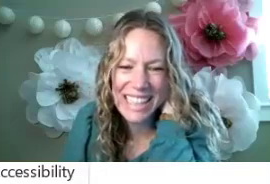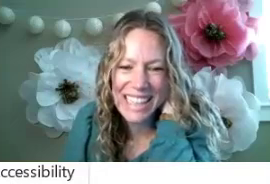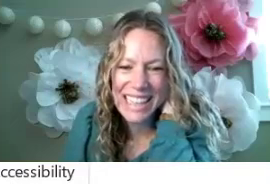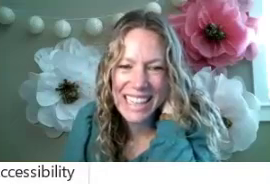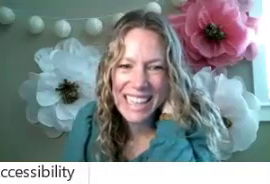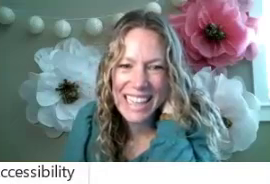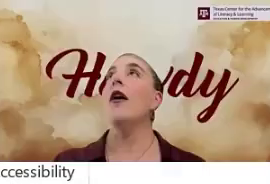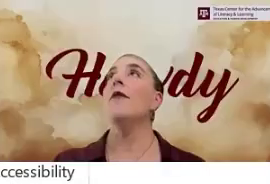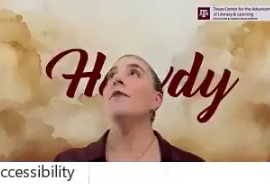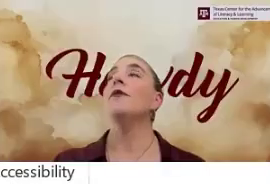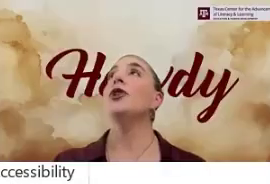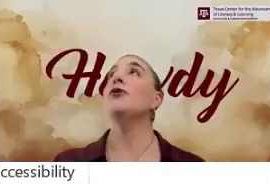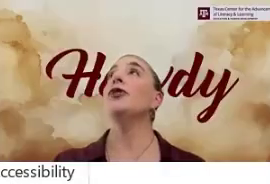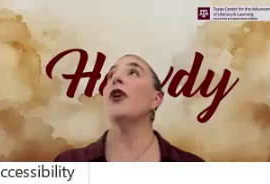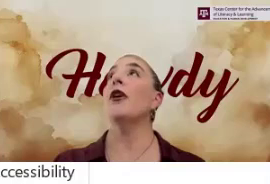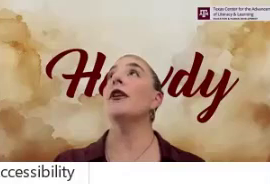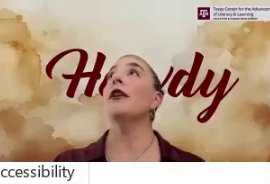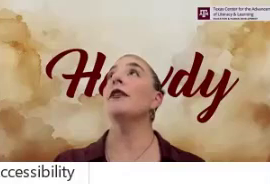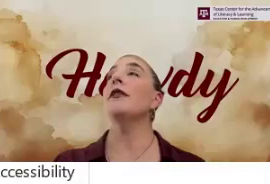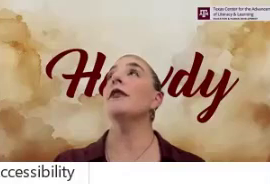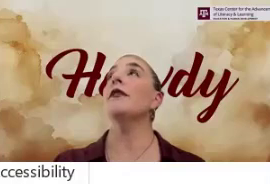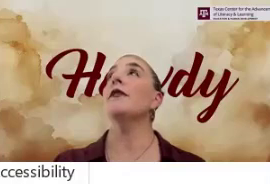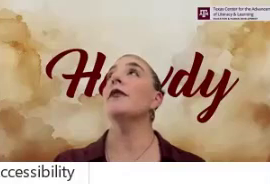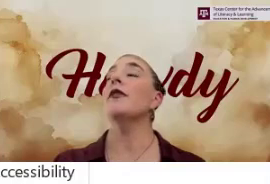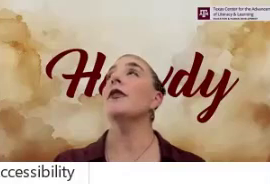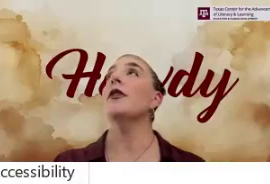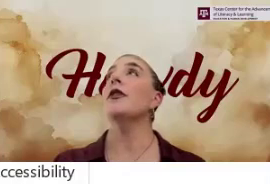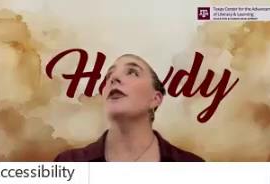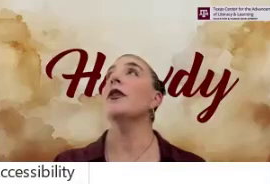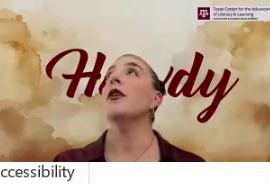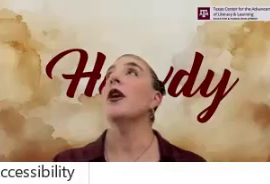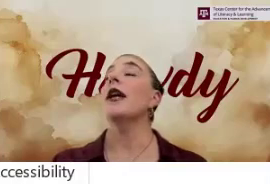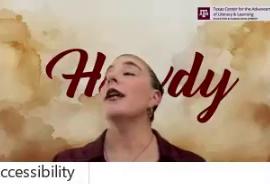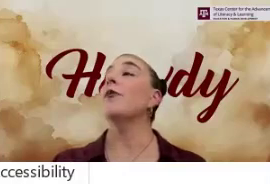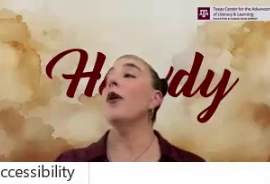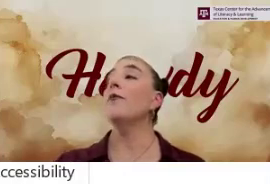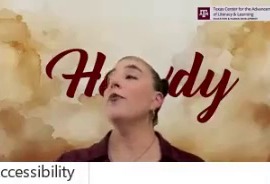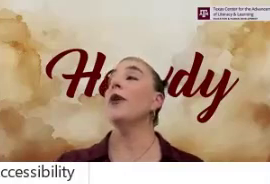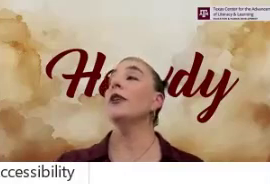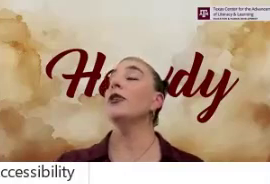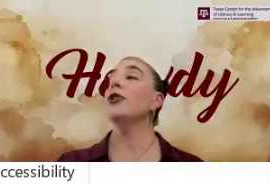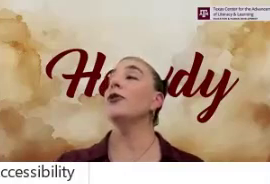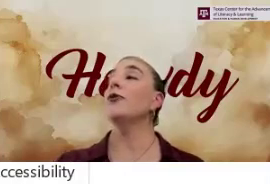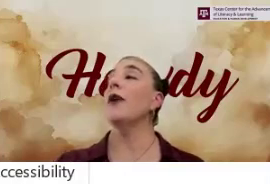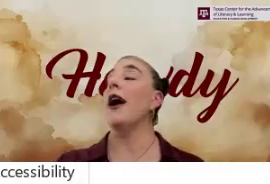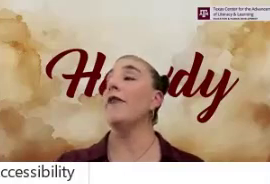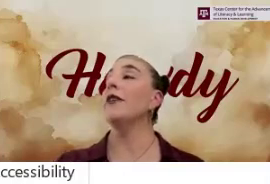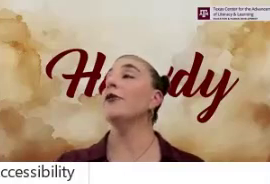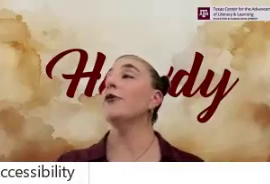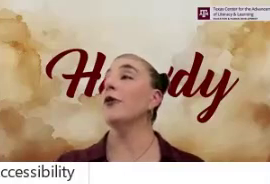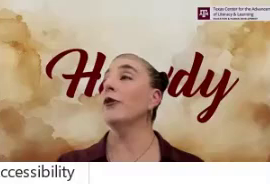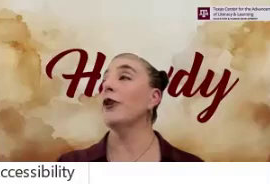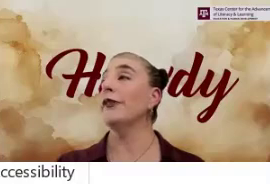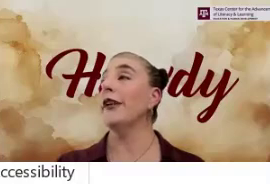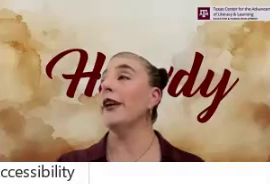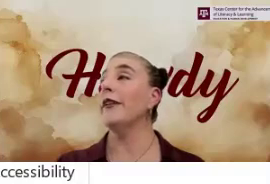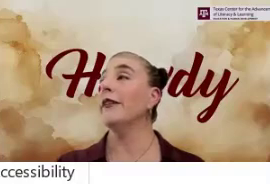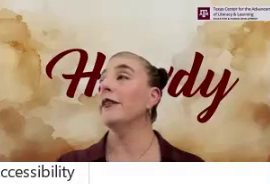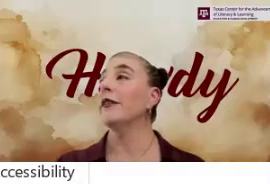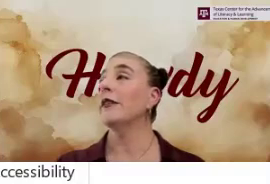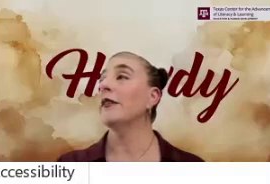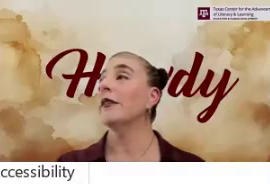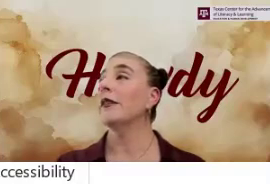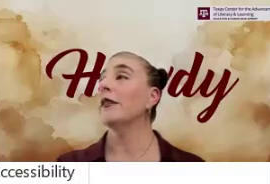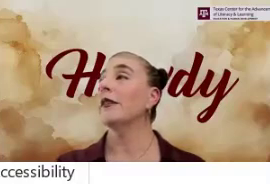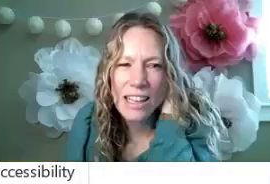is. You started at one point, did you have it in Google, you said?